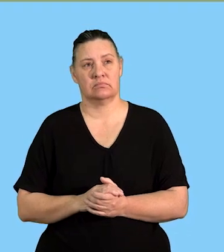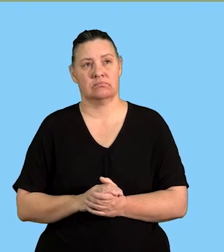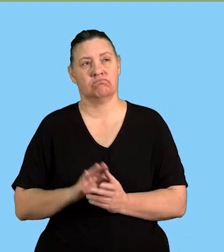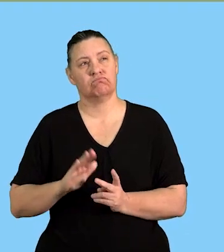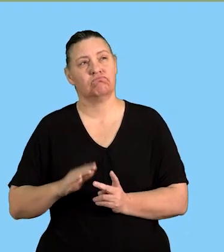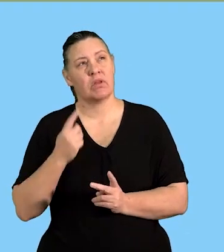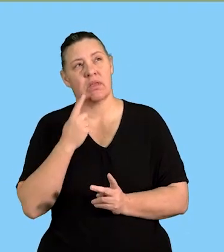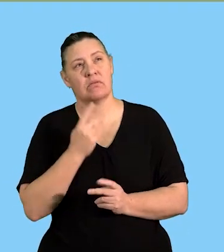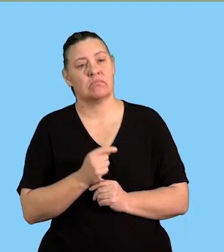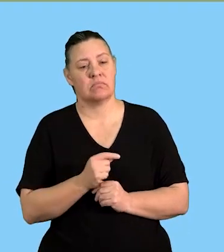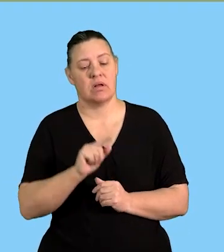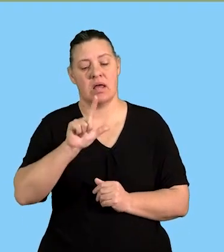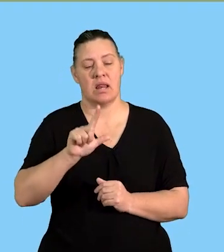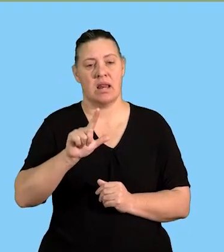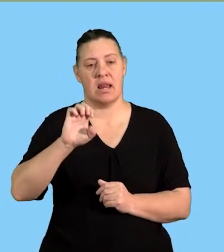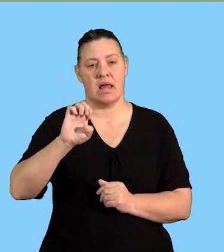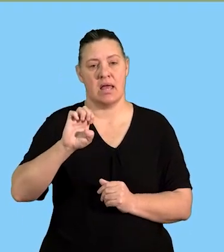is